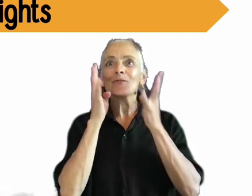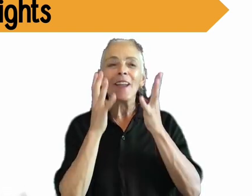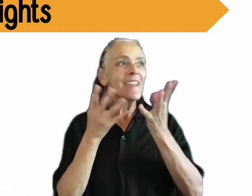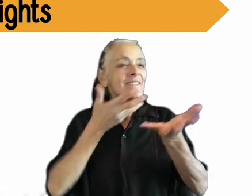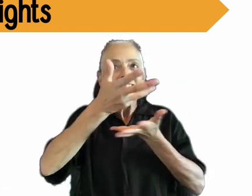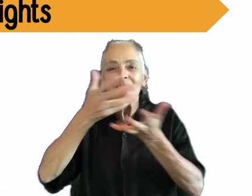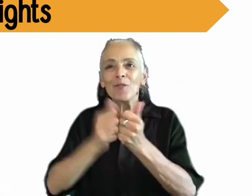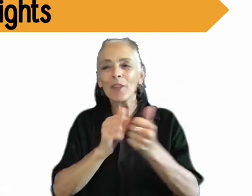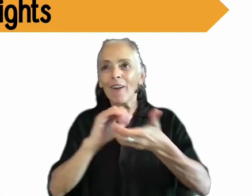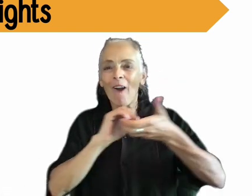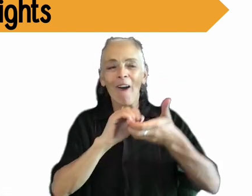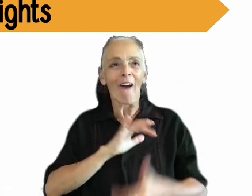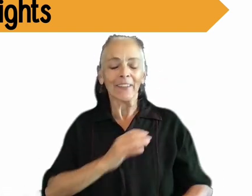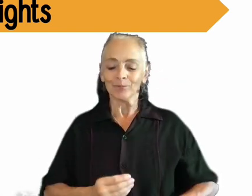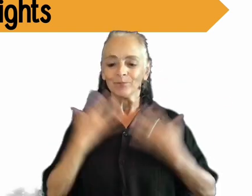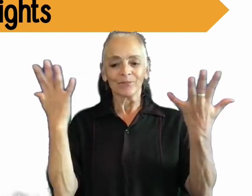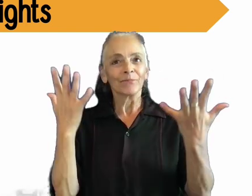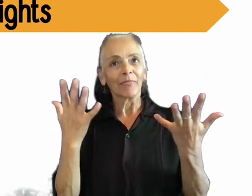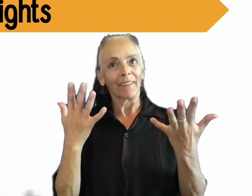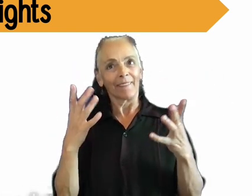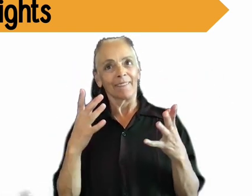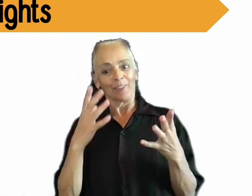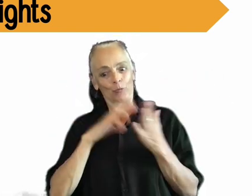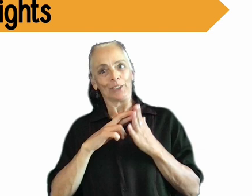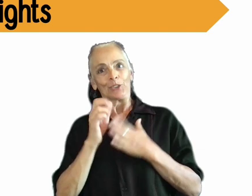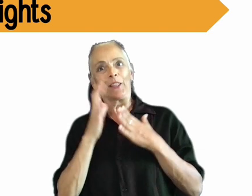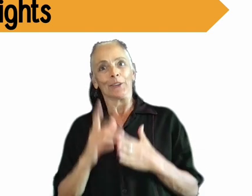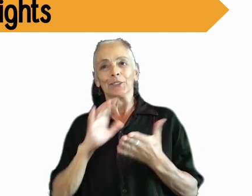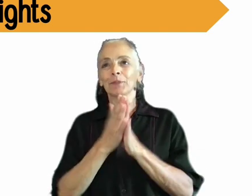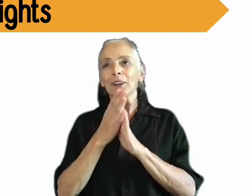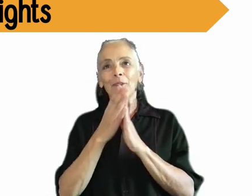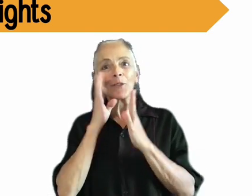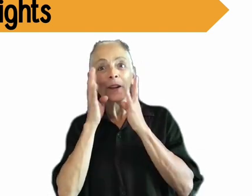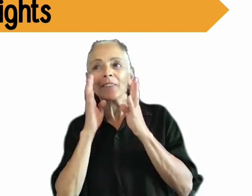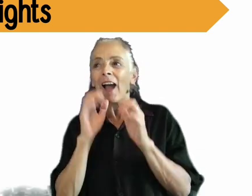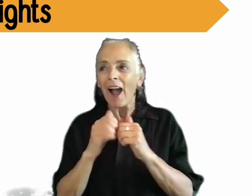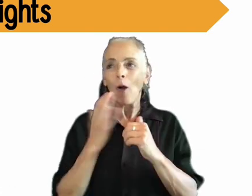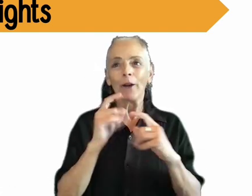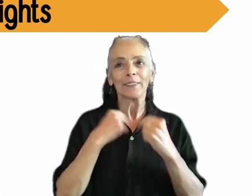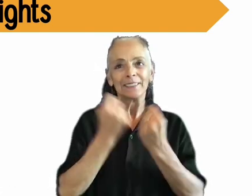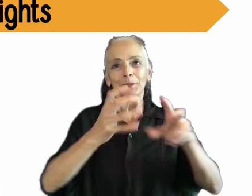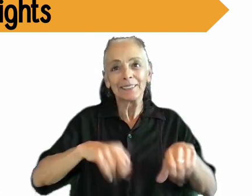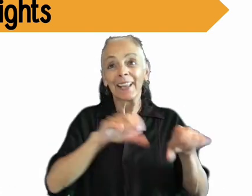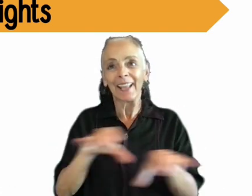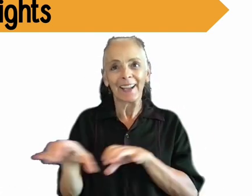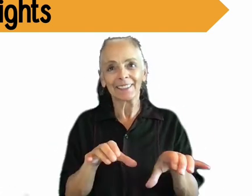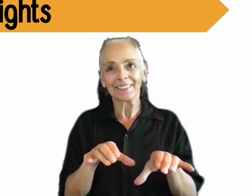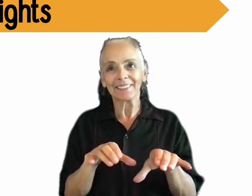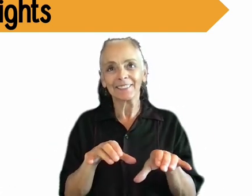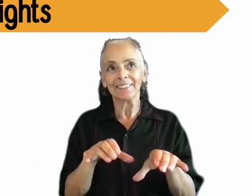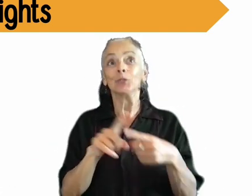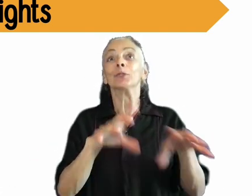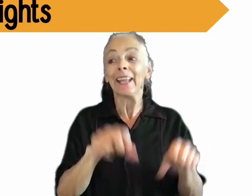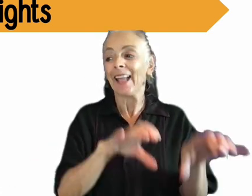invigorating and as a research leader we should be getting creative with how the teams we support are taking action on taking action on the